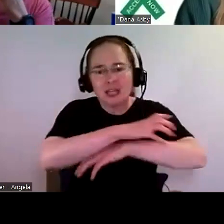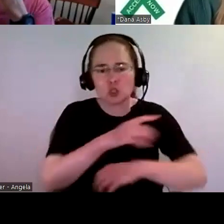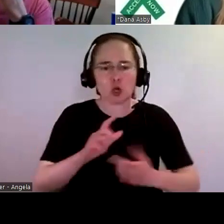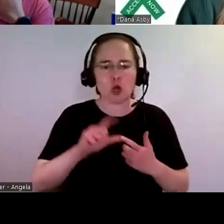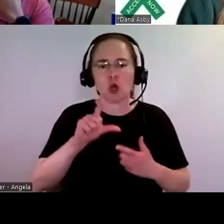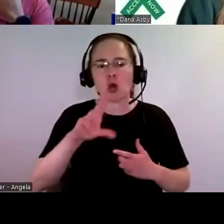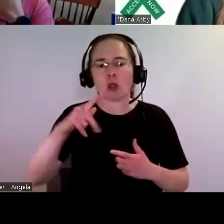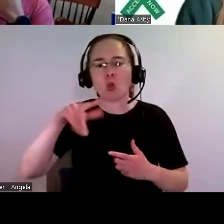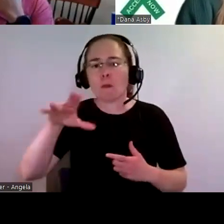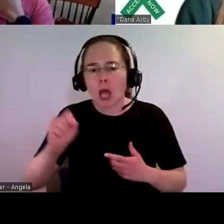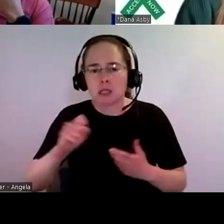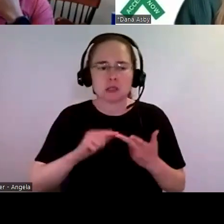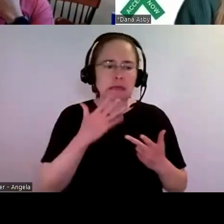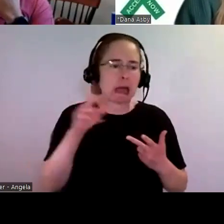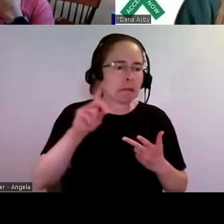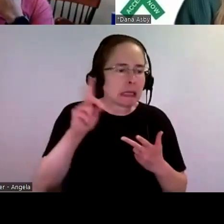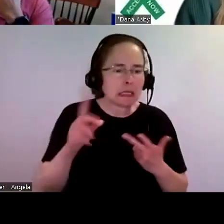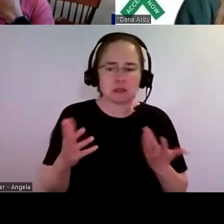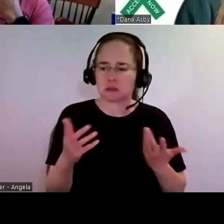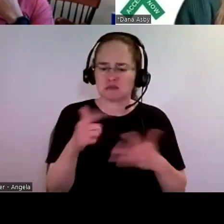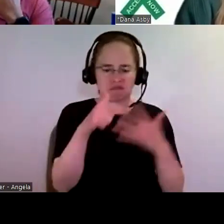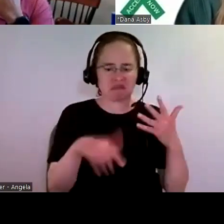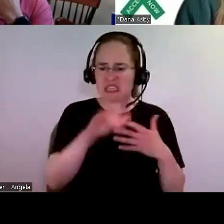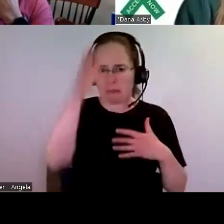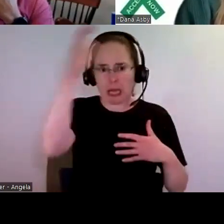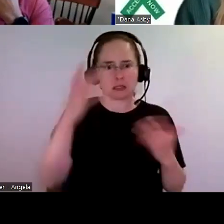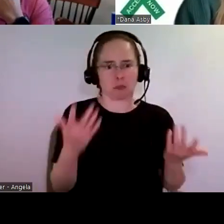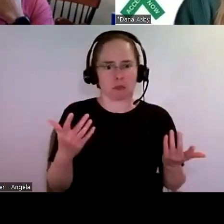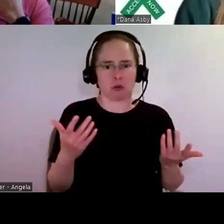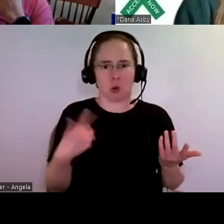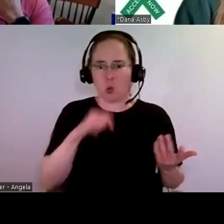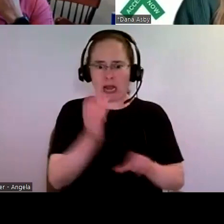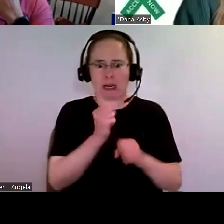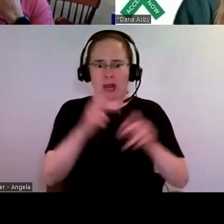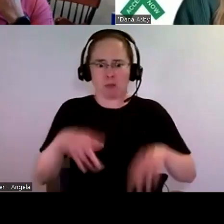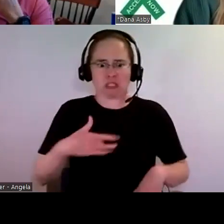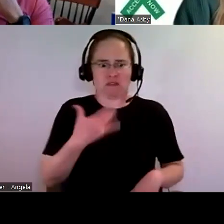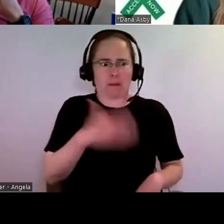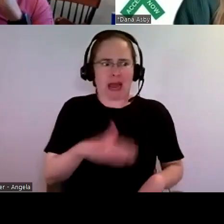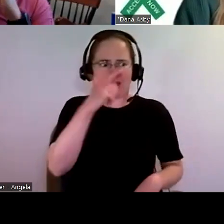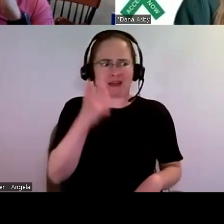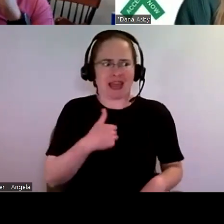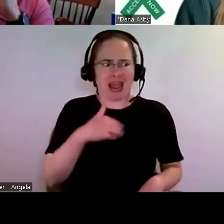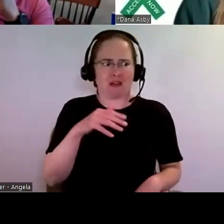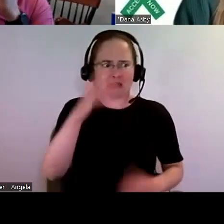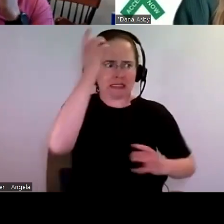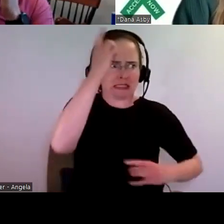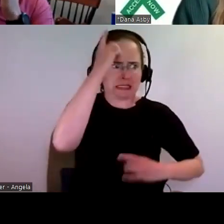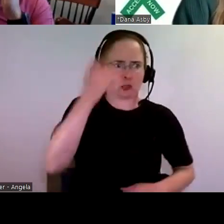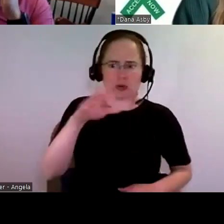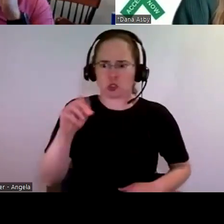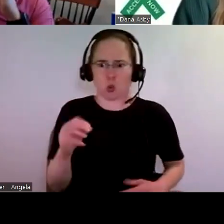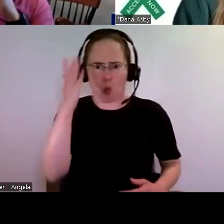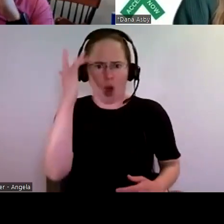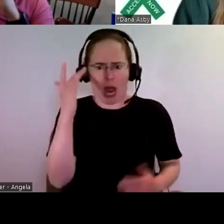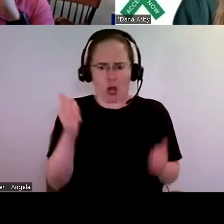or diabetes or something, we're not going to make somebody feel bad because they have a disorder or a disease. Why are